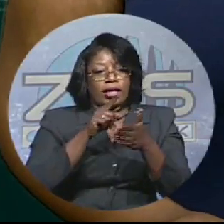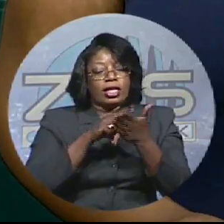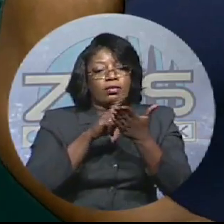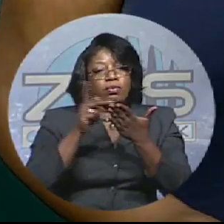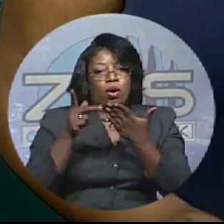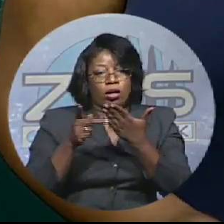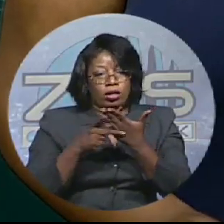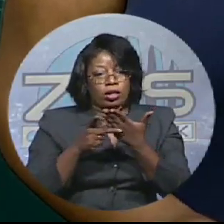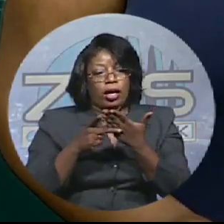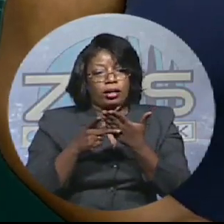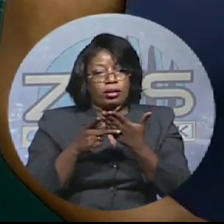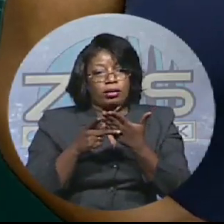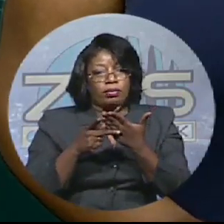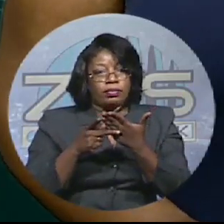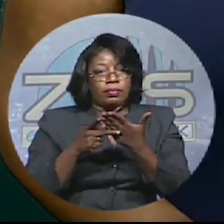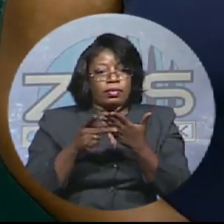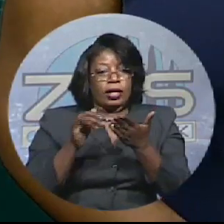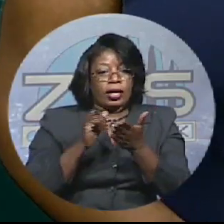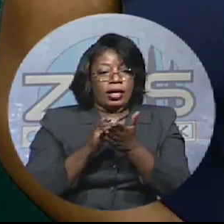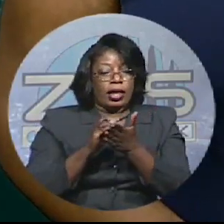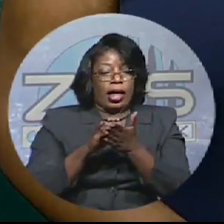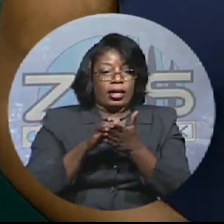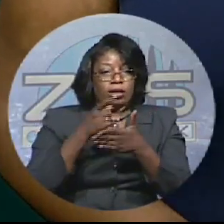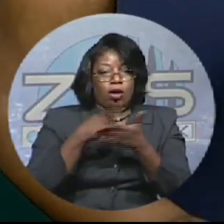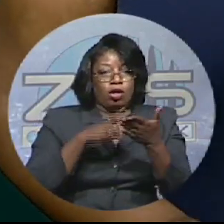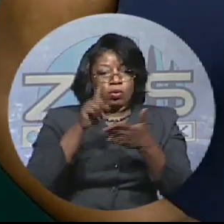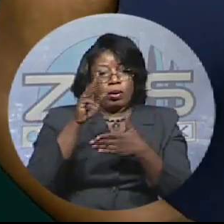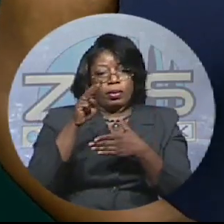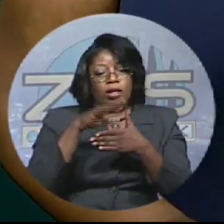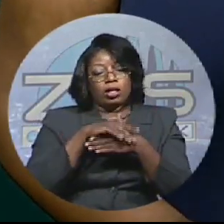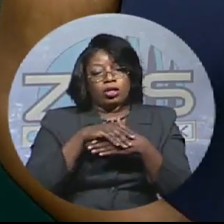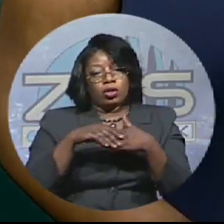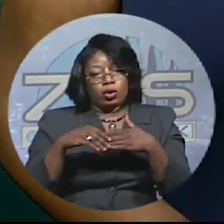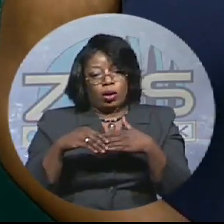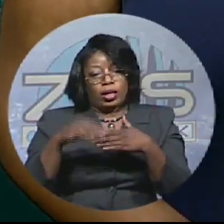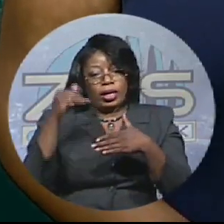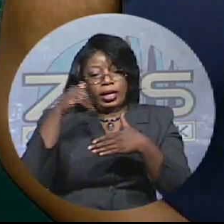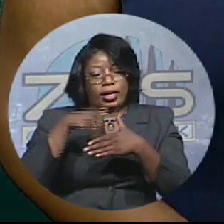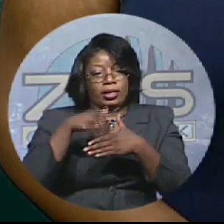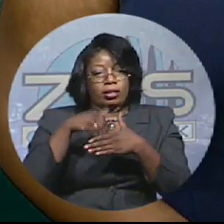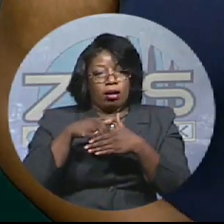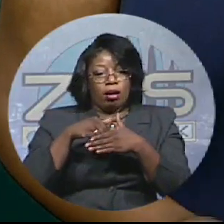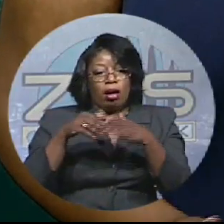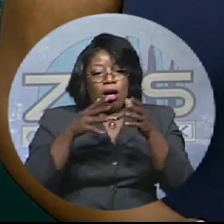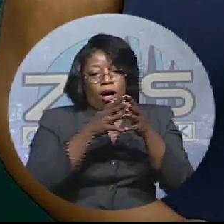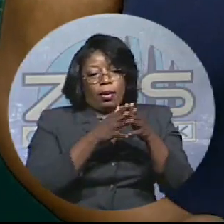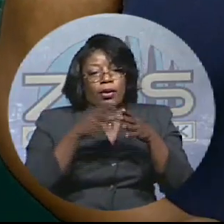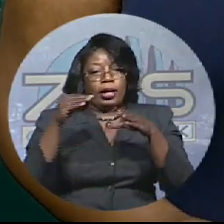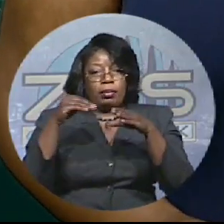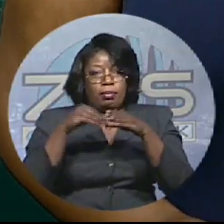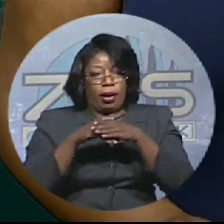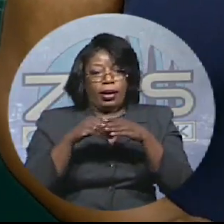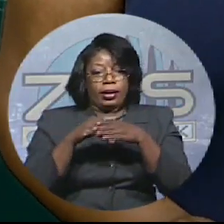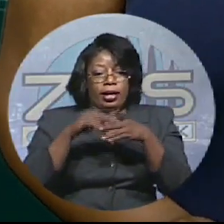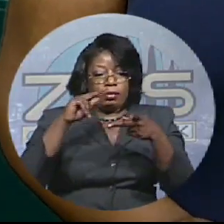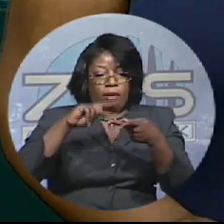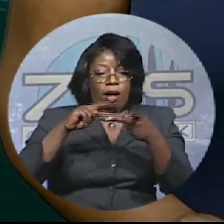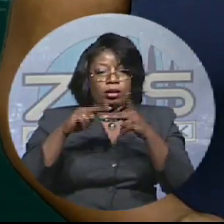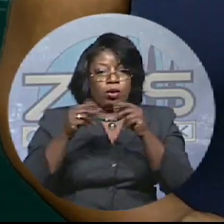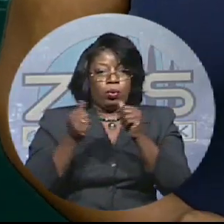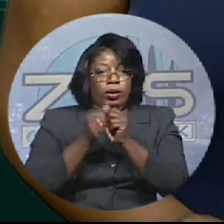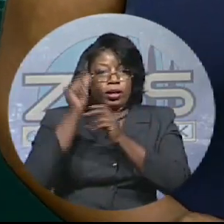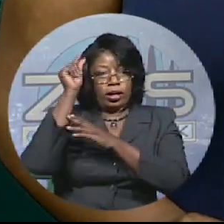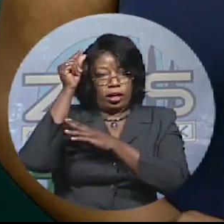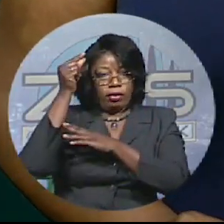is funded to the tune of $1 million by the Inter-American Development Bank and is a partnership with the